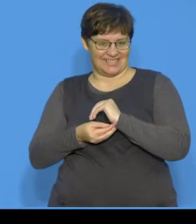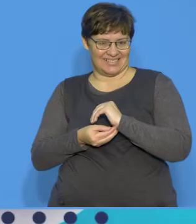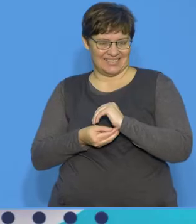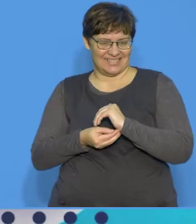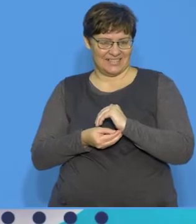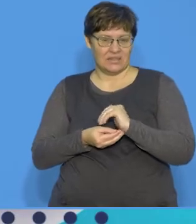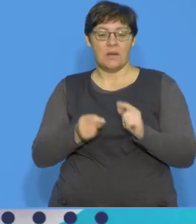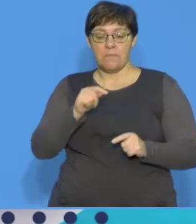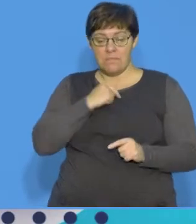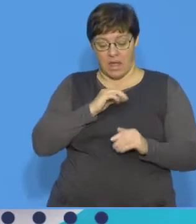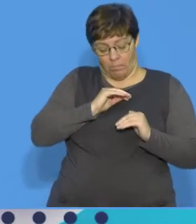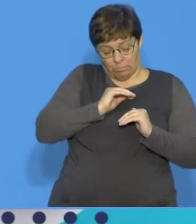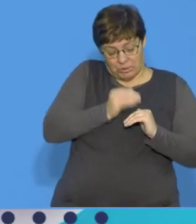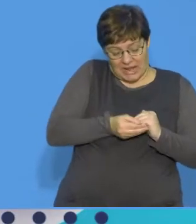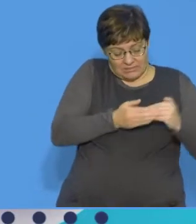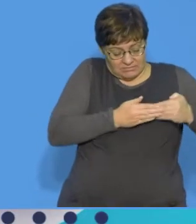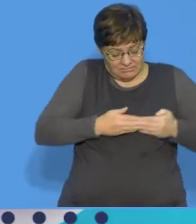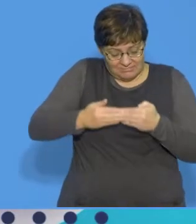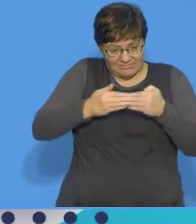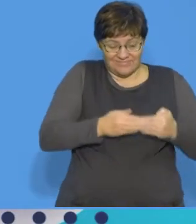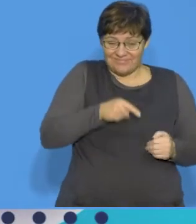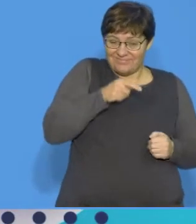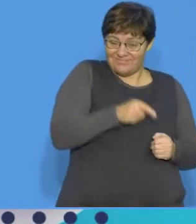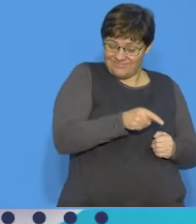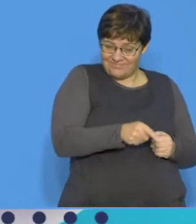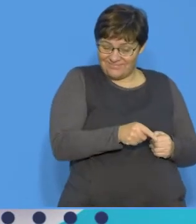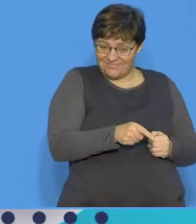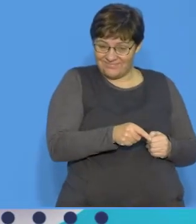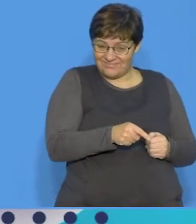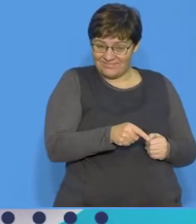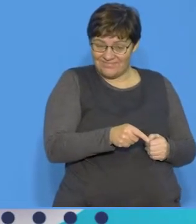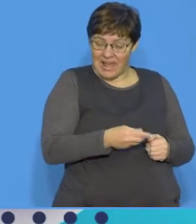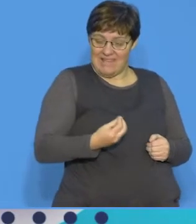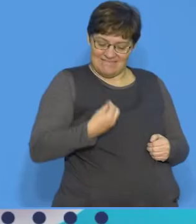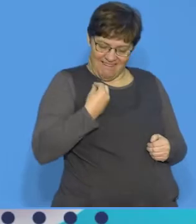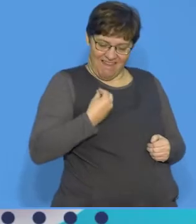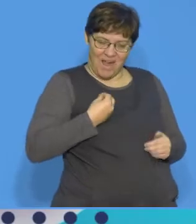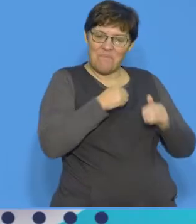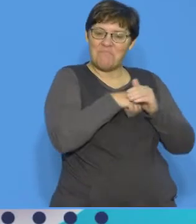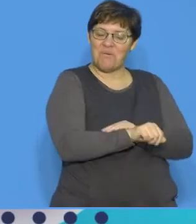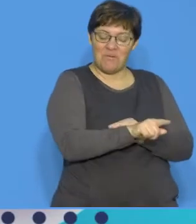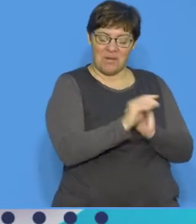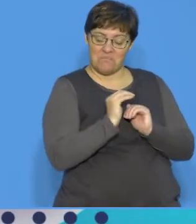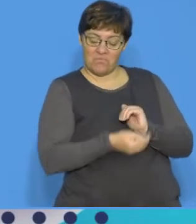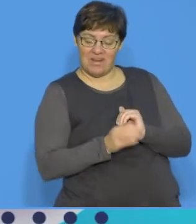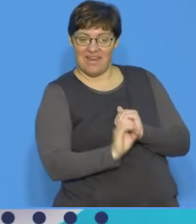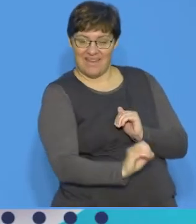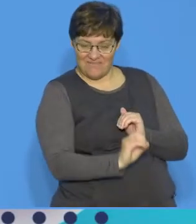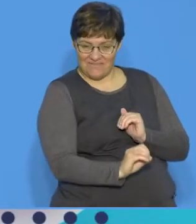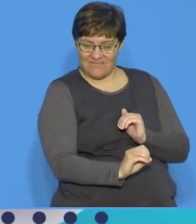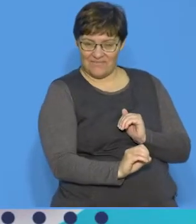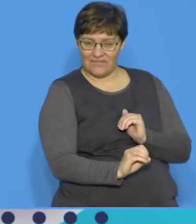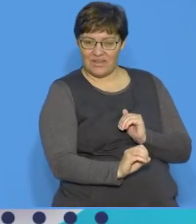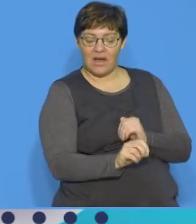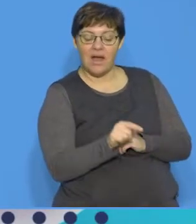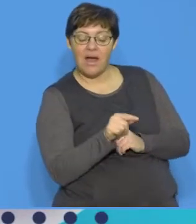start protecting, particularly your young ones, this means that you're giving them